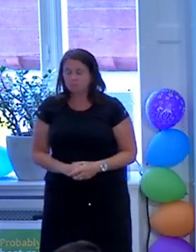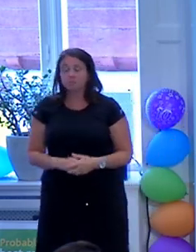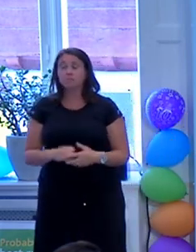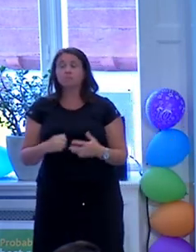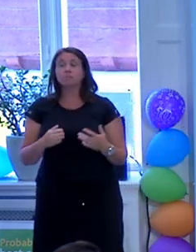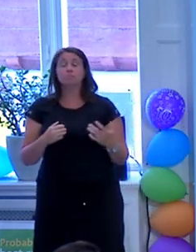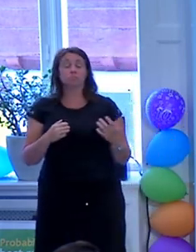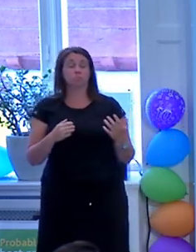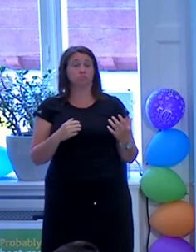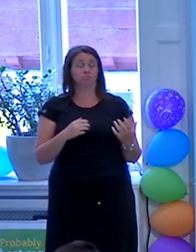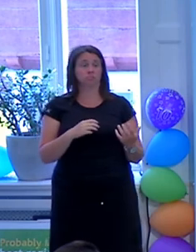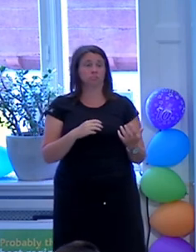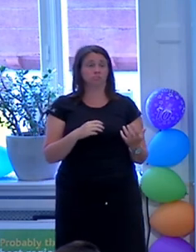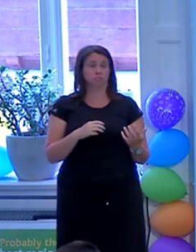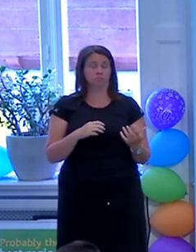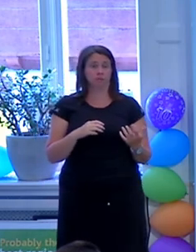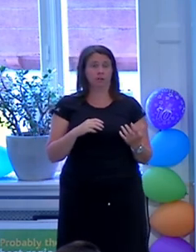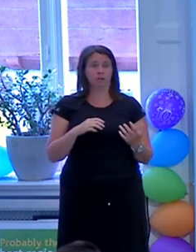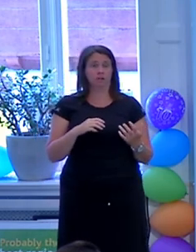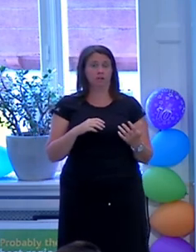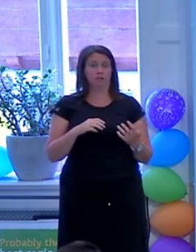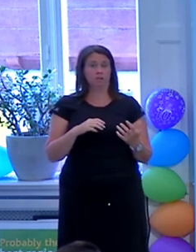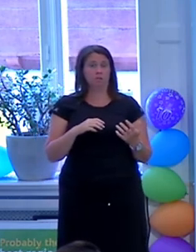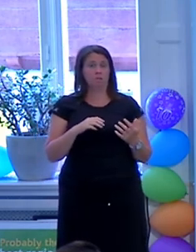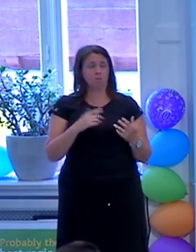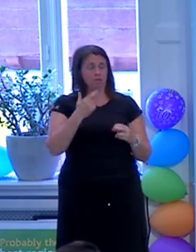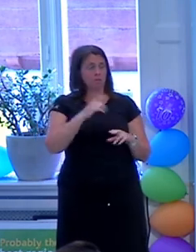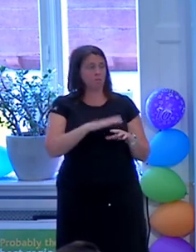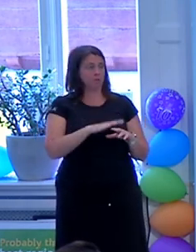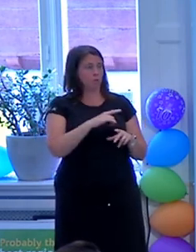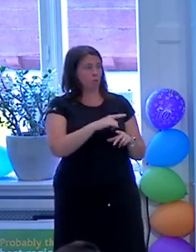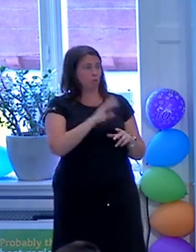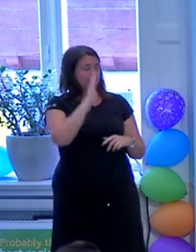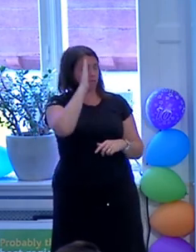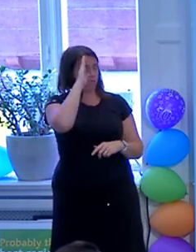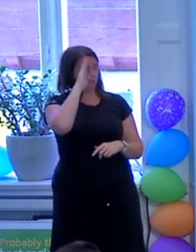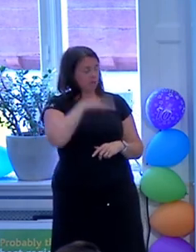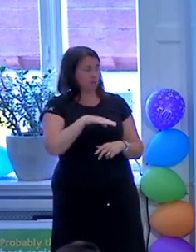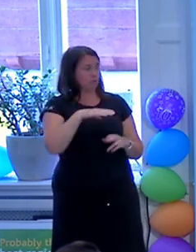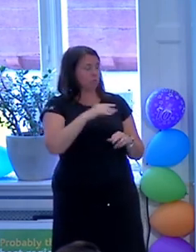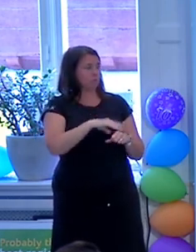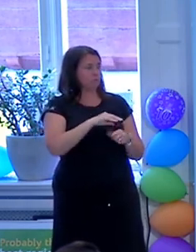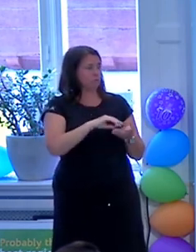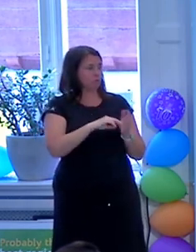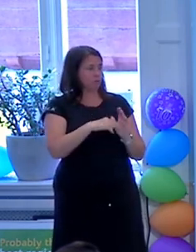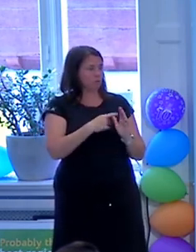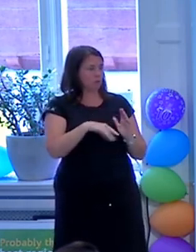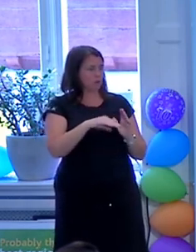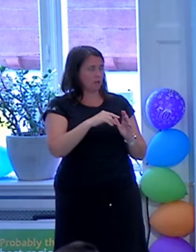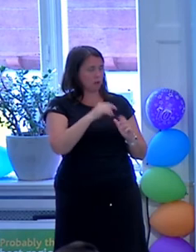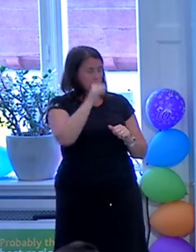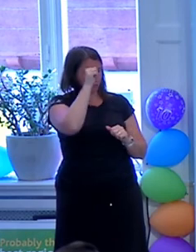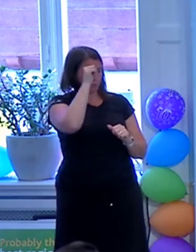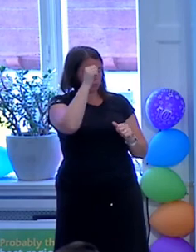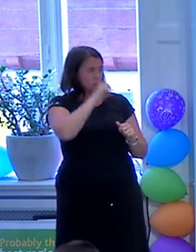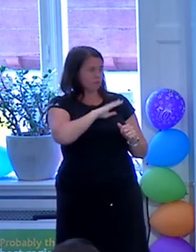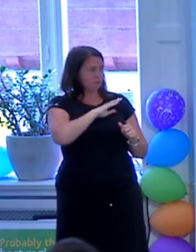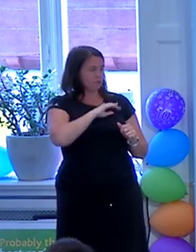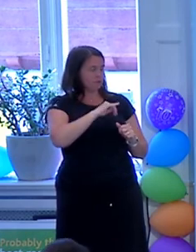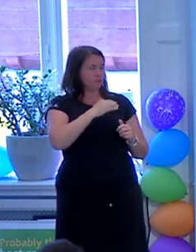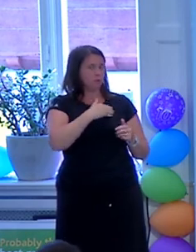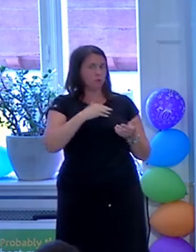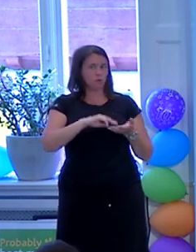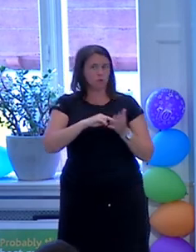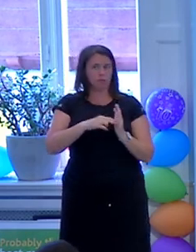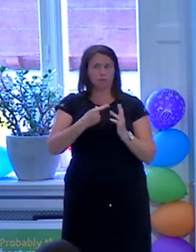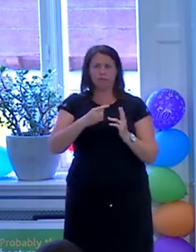be, given what you know about the Swedish system or learned about the complications here, what would be your